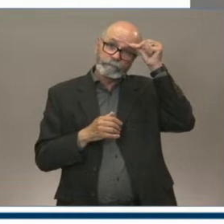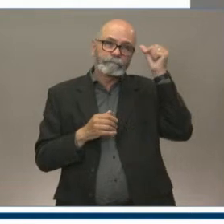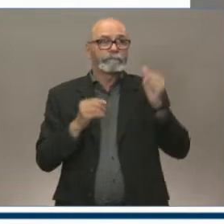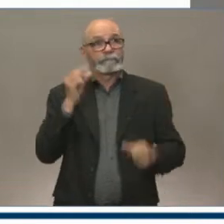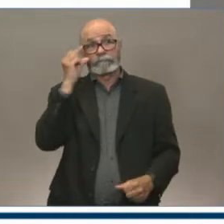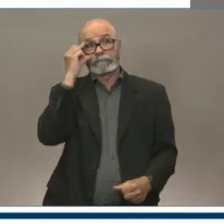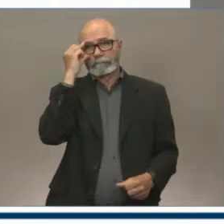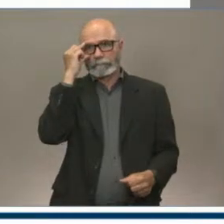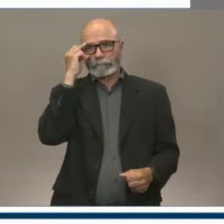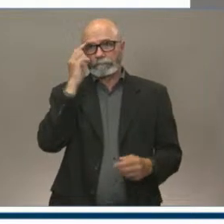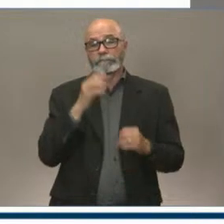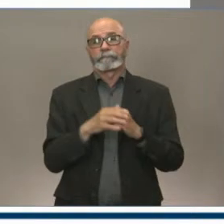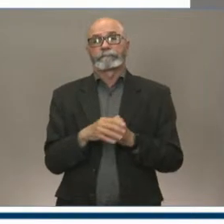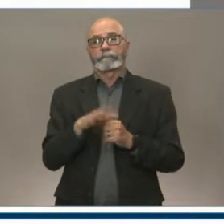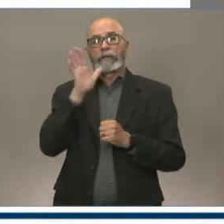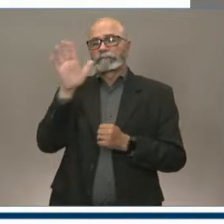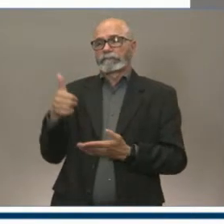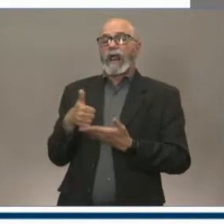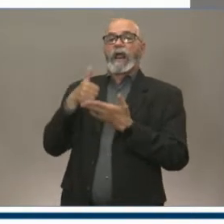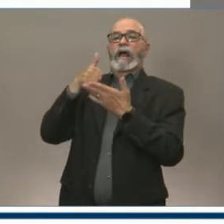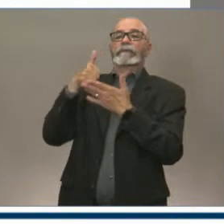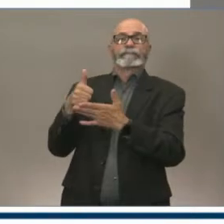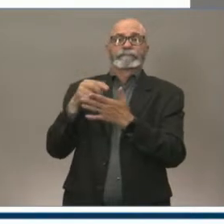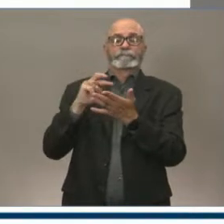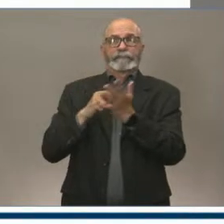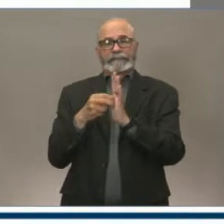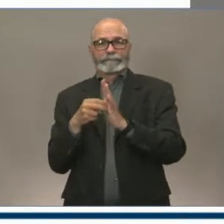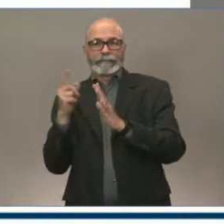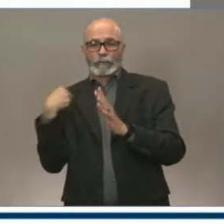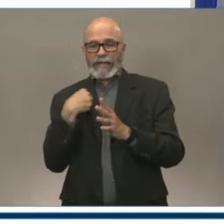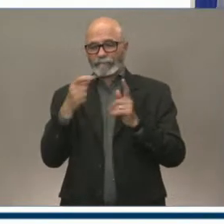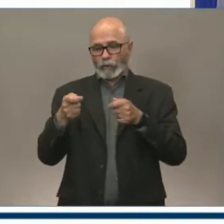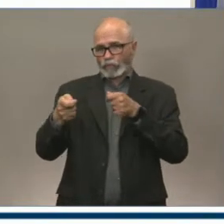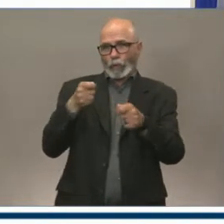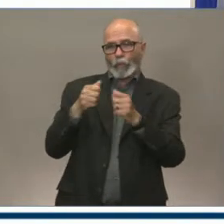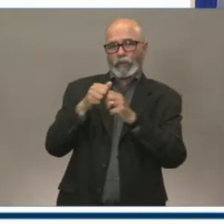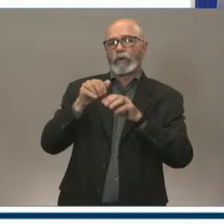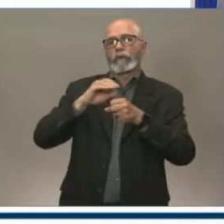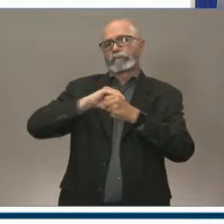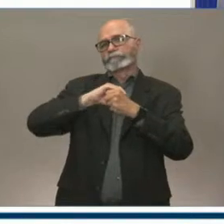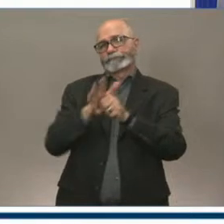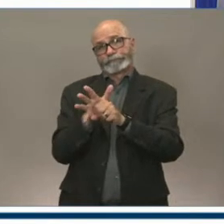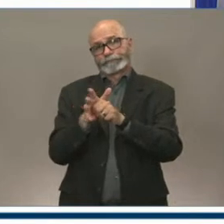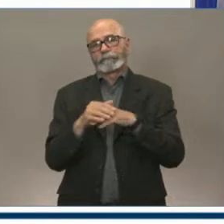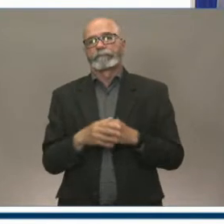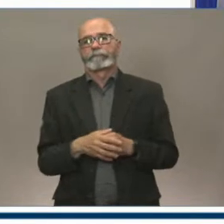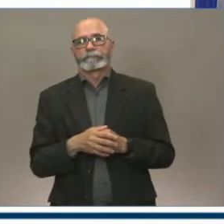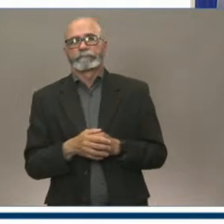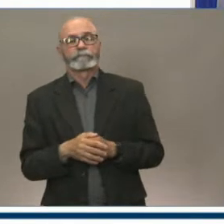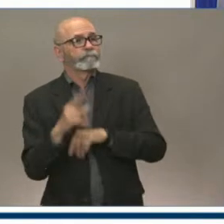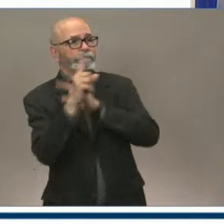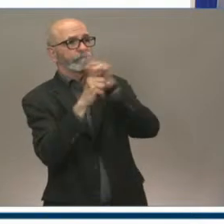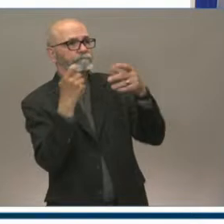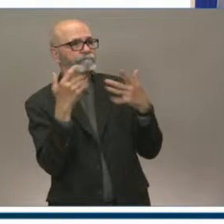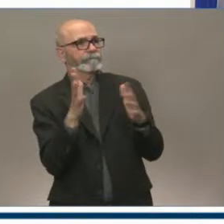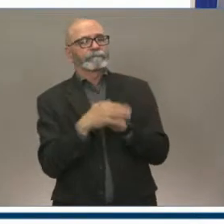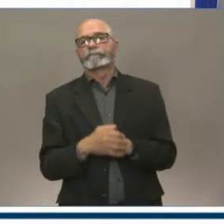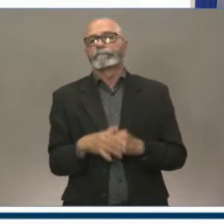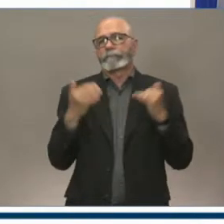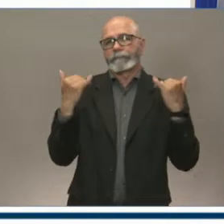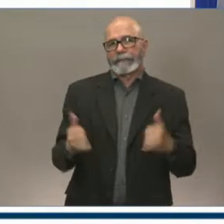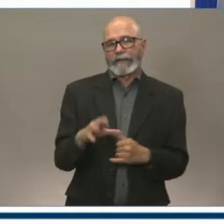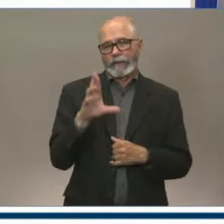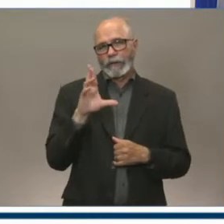to the place where we have COVID back under control. That's all the time we have for questions. Go ahead, Premier. Thank you. We are